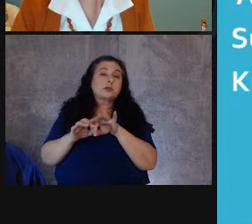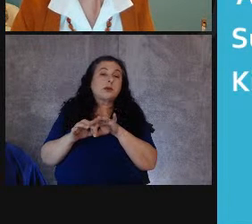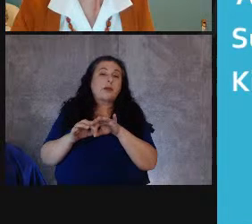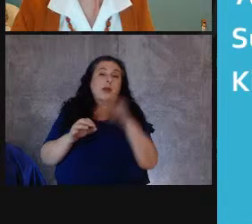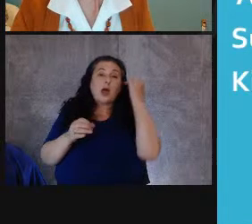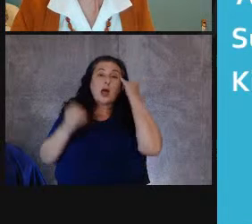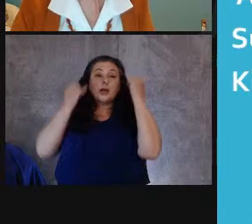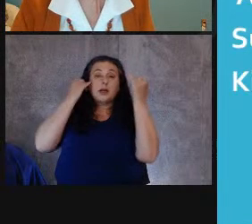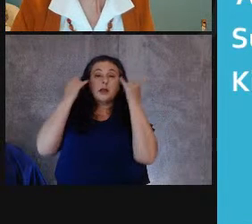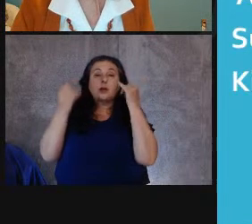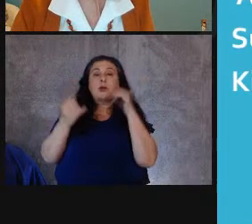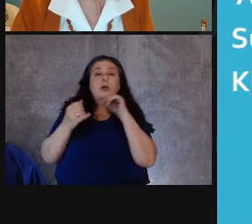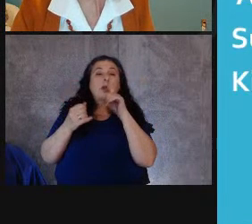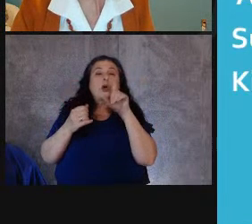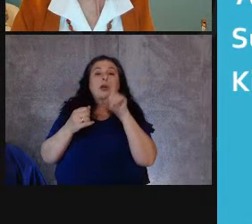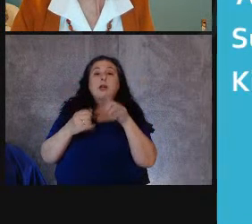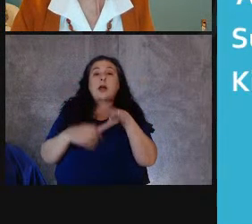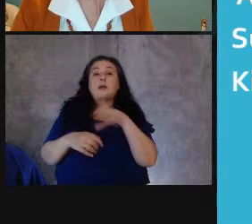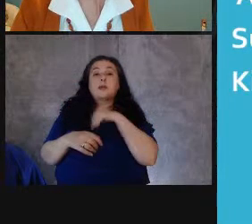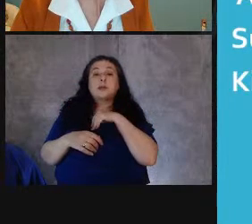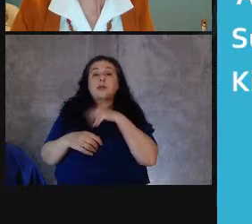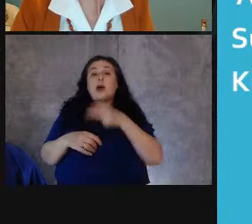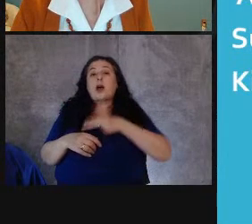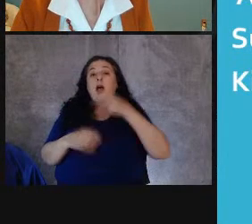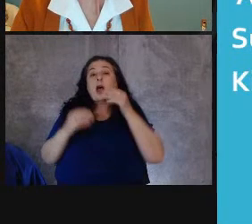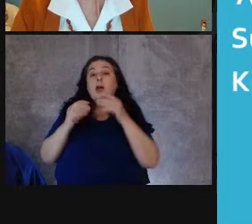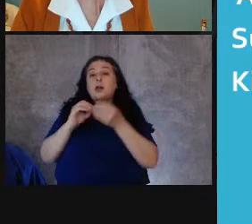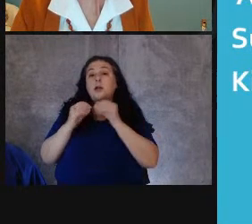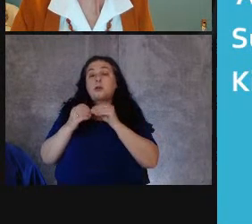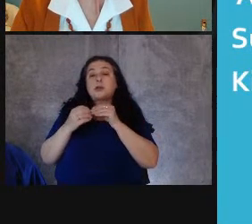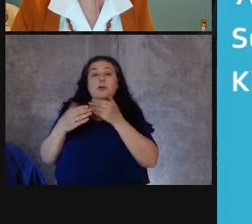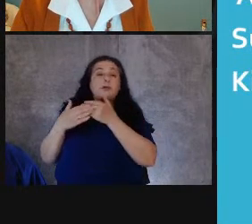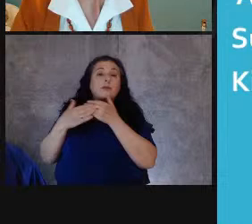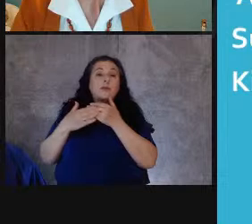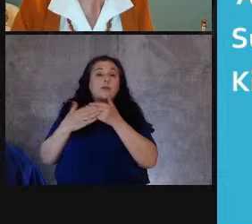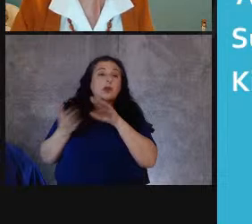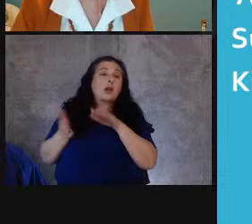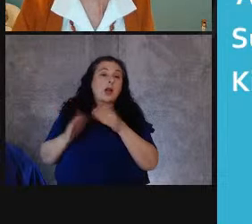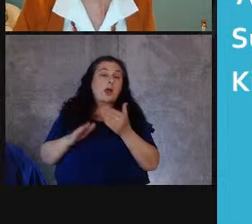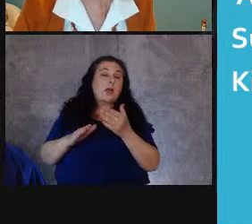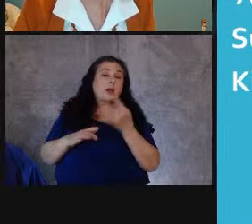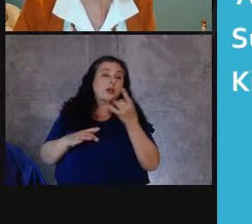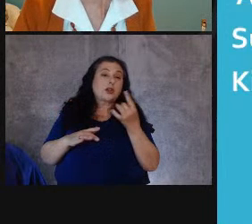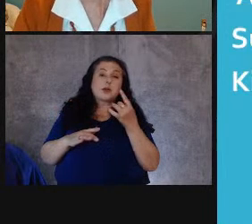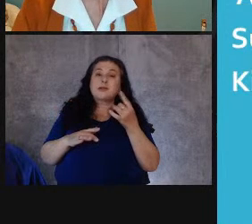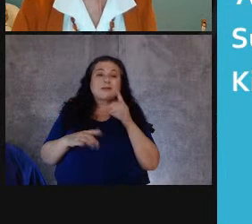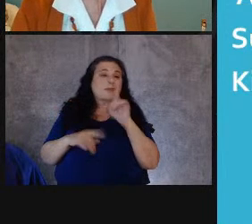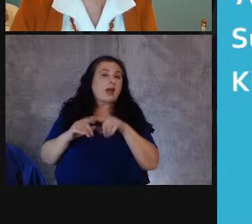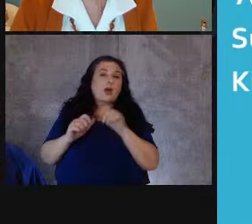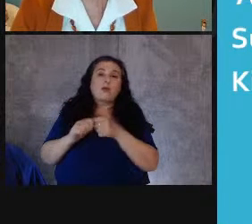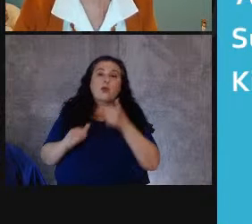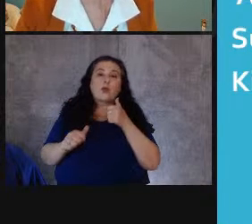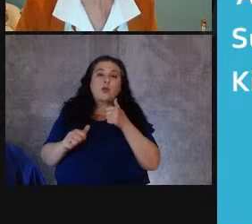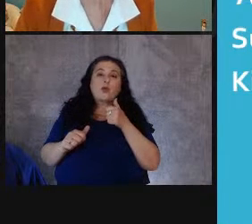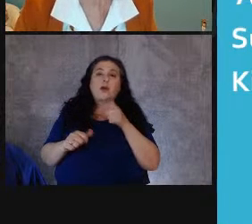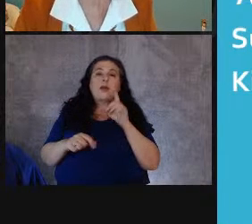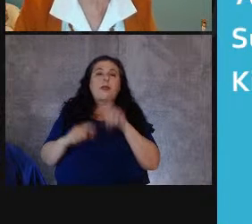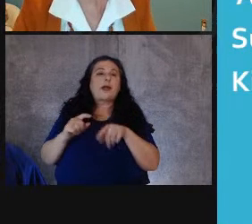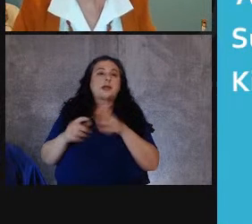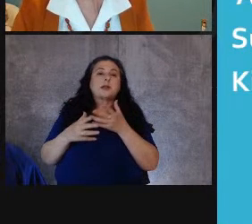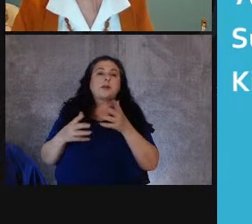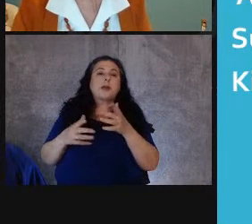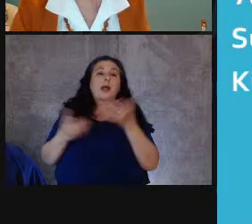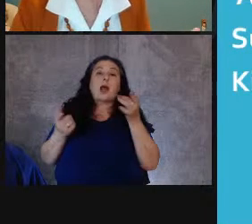that, we don't have to accept high rates of infant and child mortality as just inevitable. That's just something